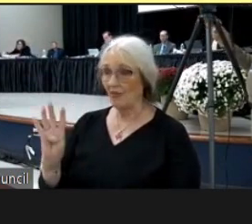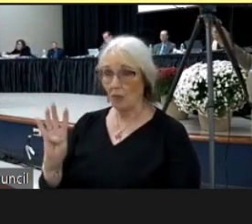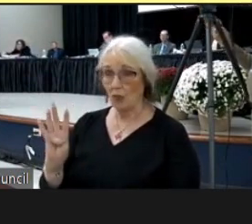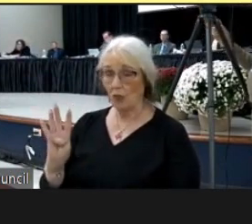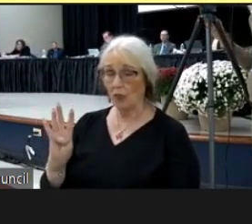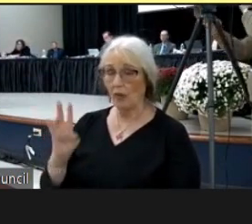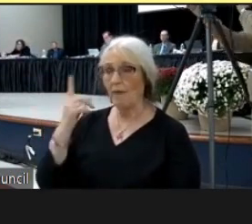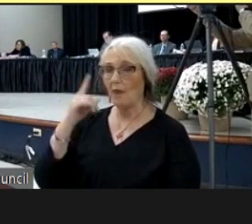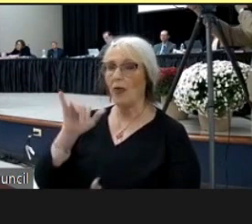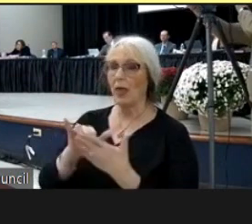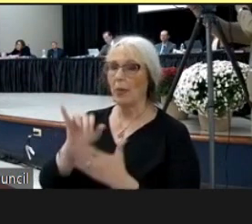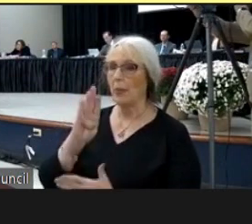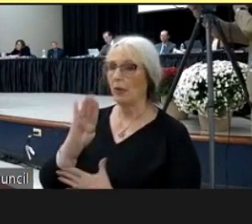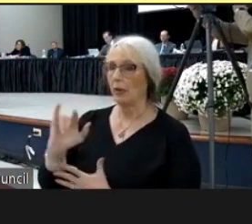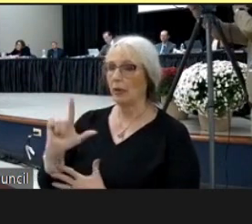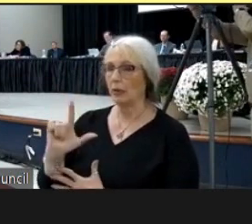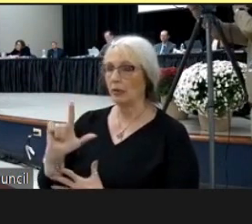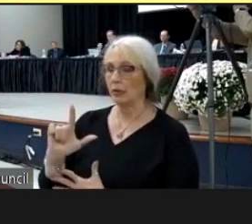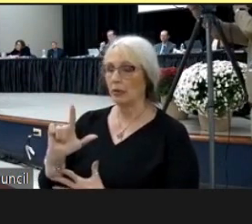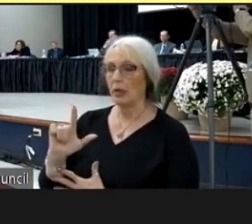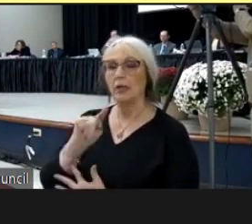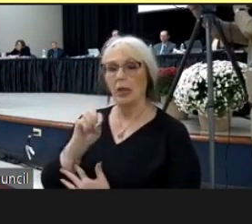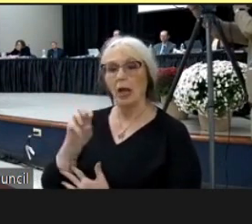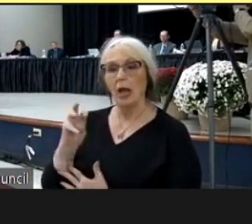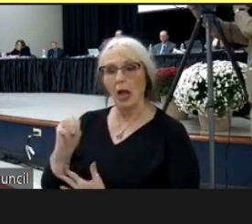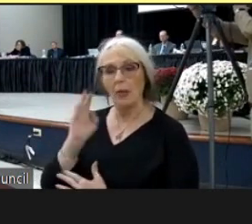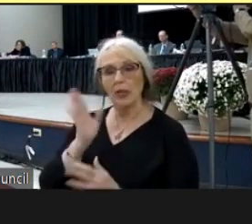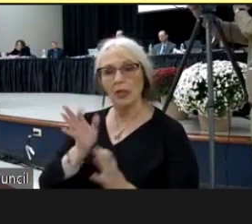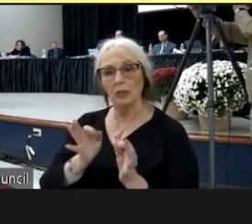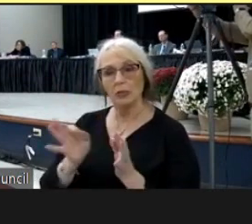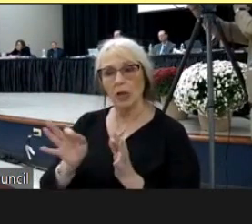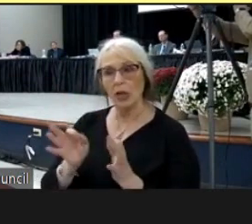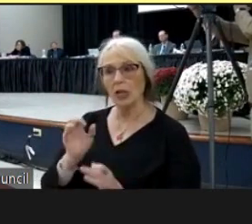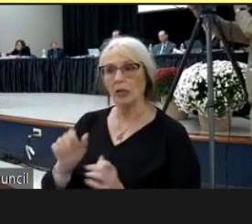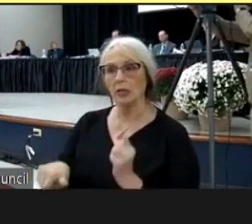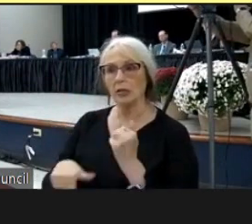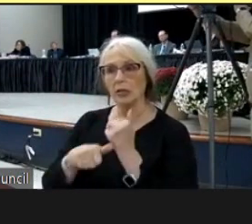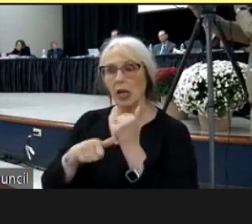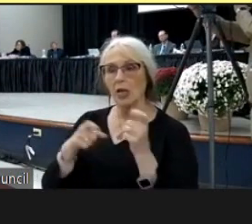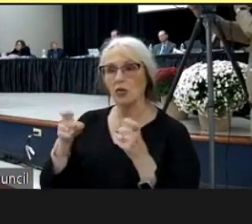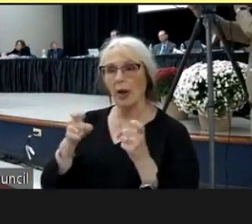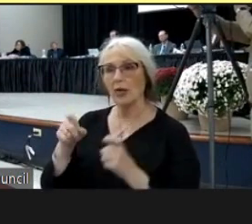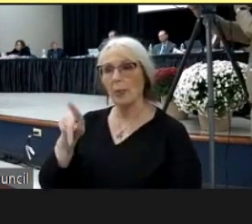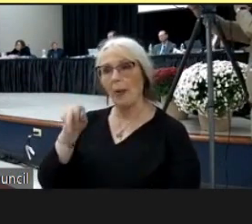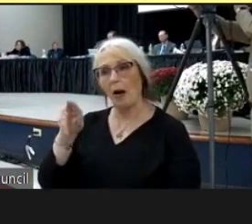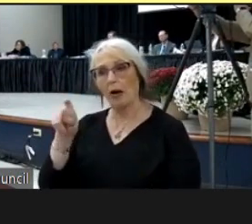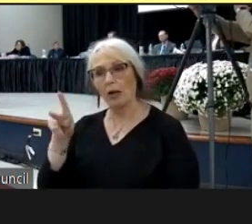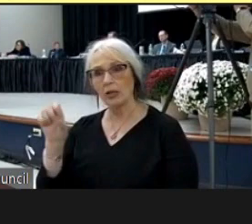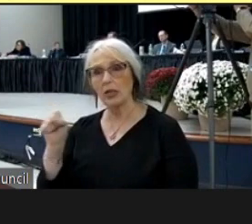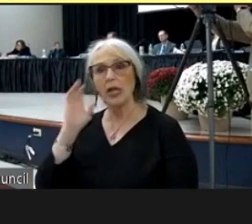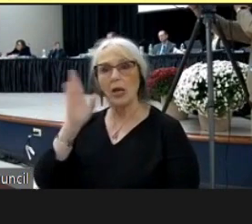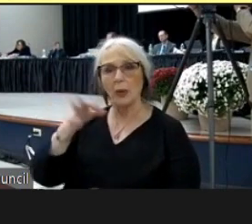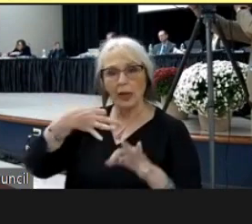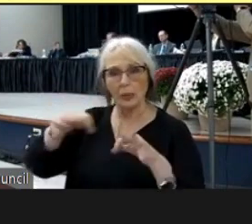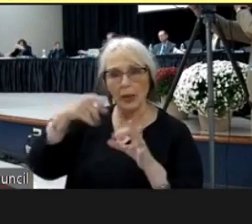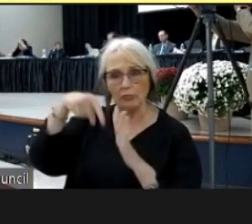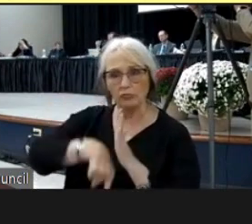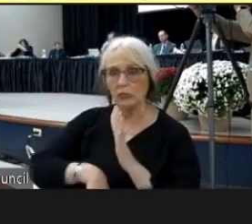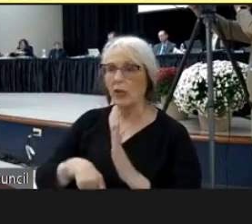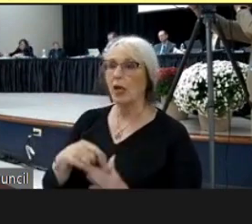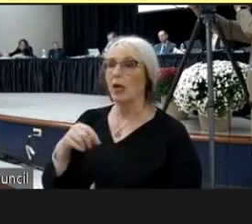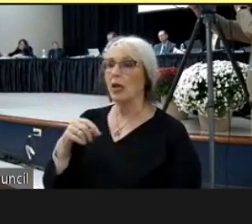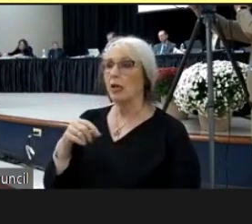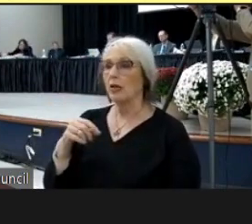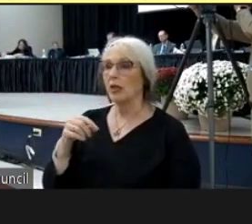bill. As Tom's going to explain, Tom's our Assistant Director of Parks. He's going to explain in detail. The acquisition of a park site in